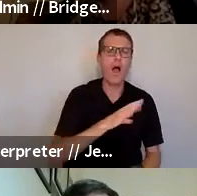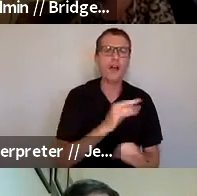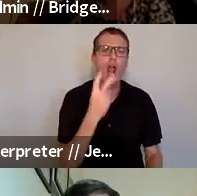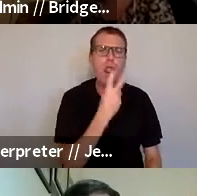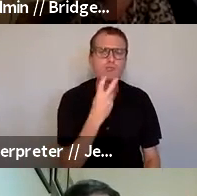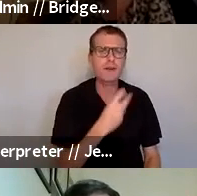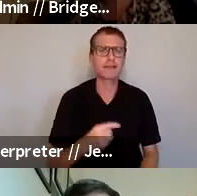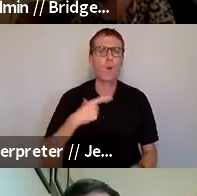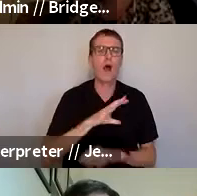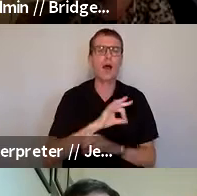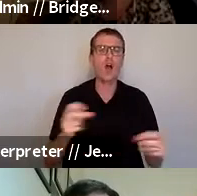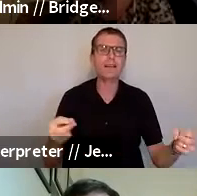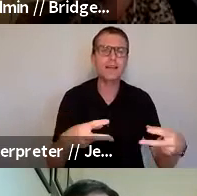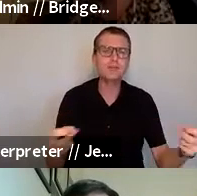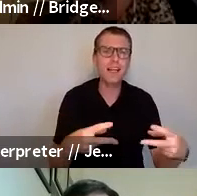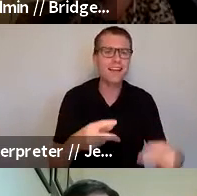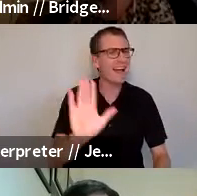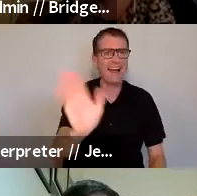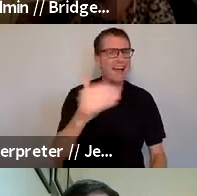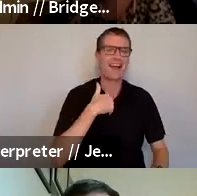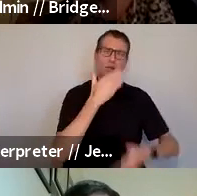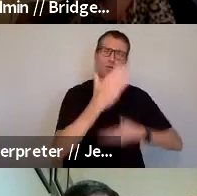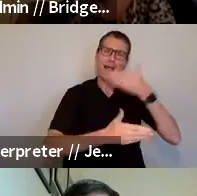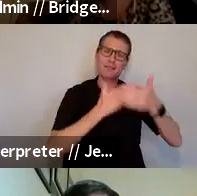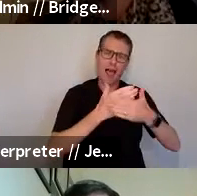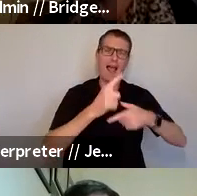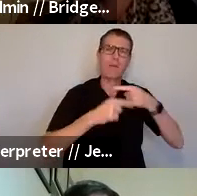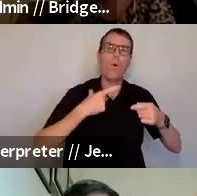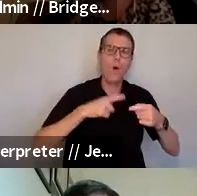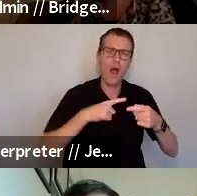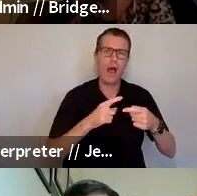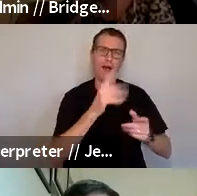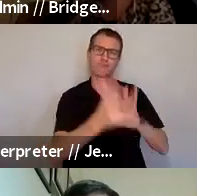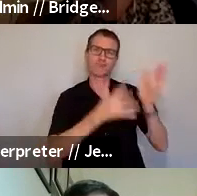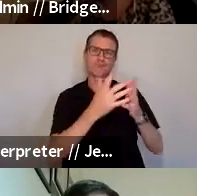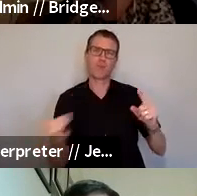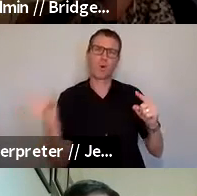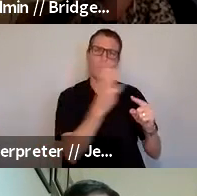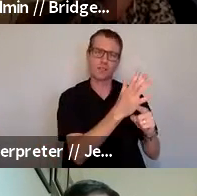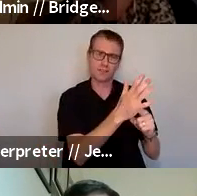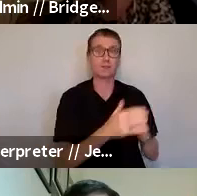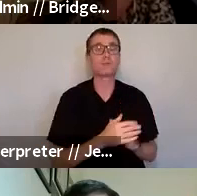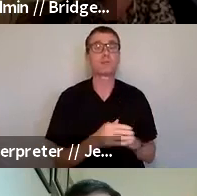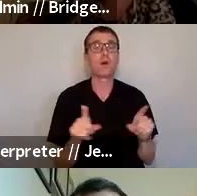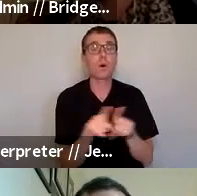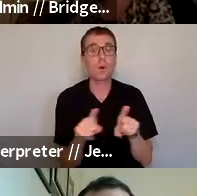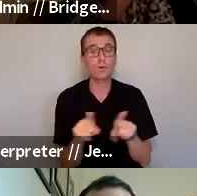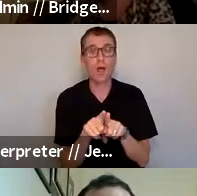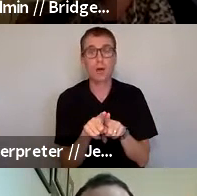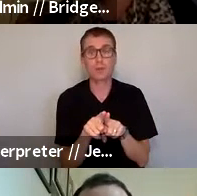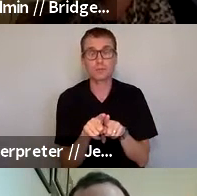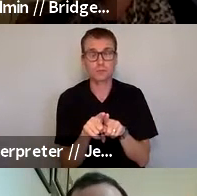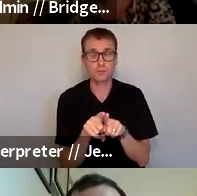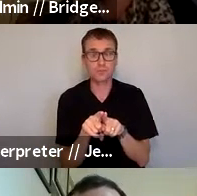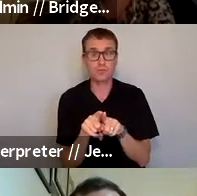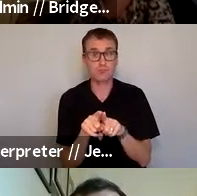overall. So I think that's really important. Also important to know about the fact that to actually